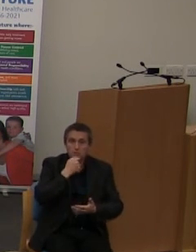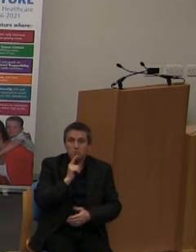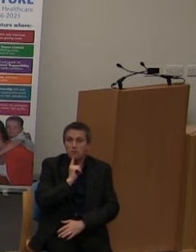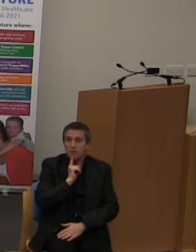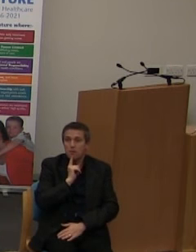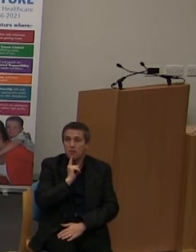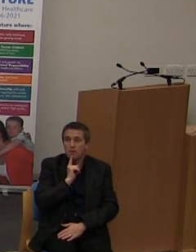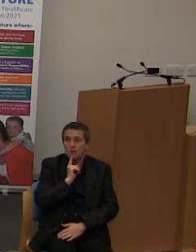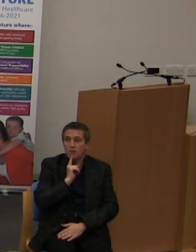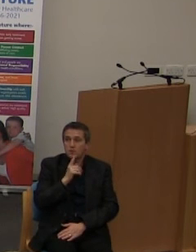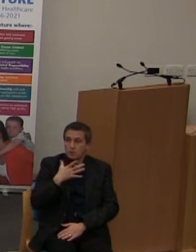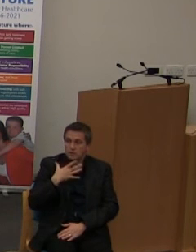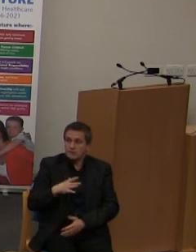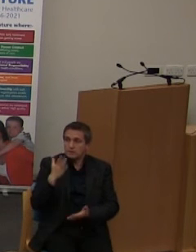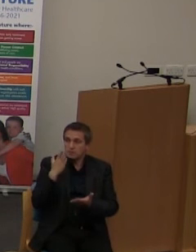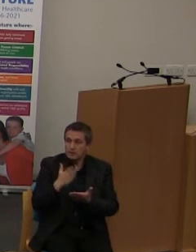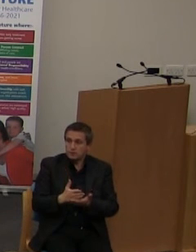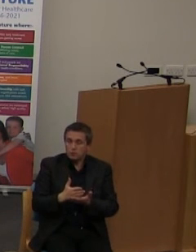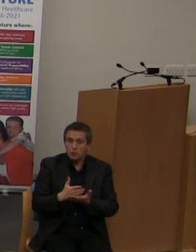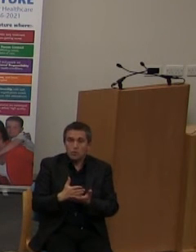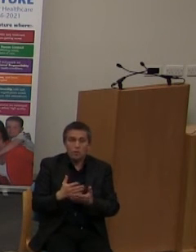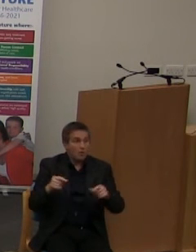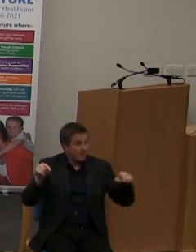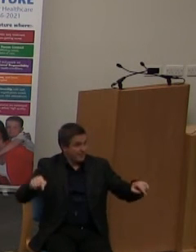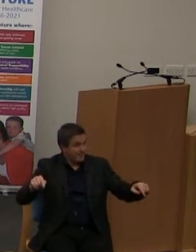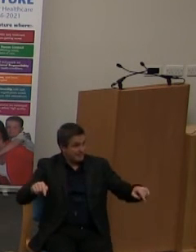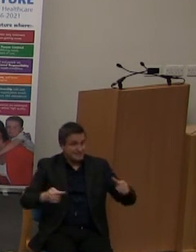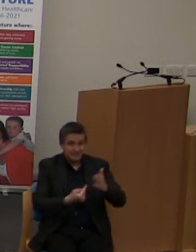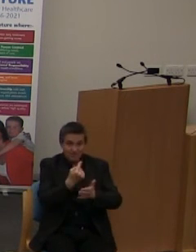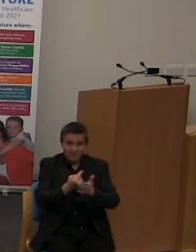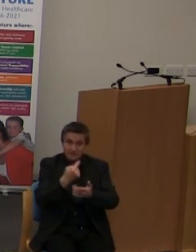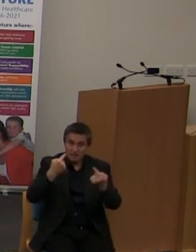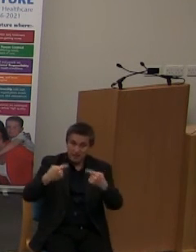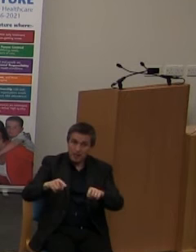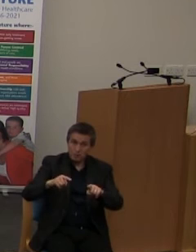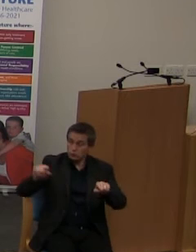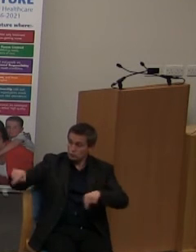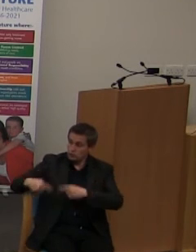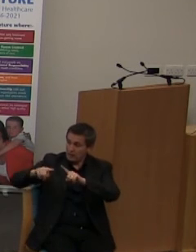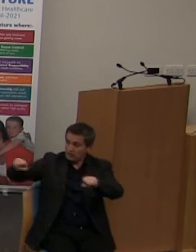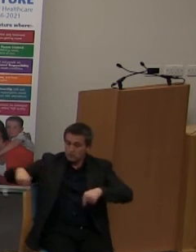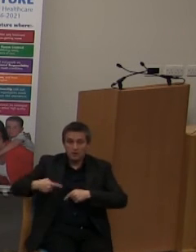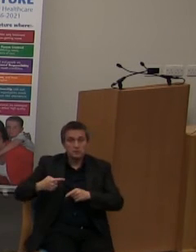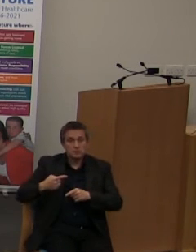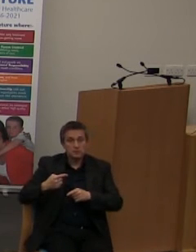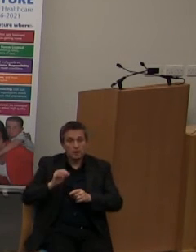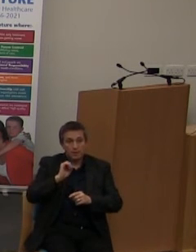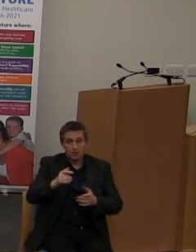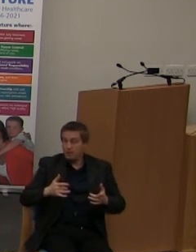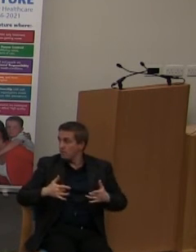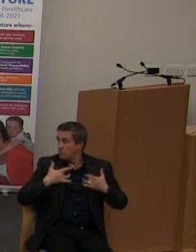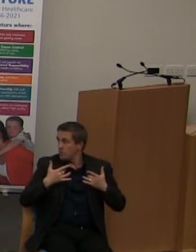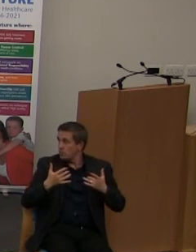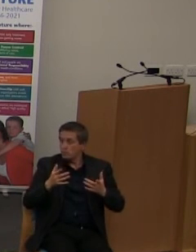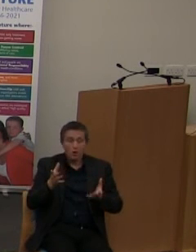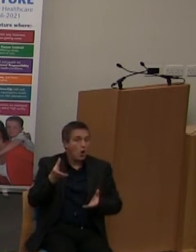So I think it's about making sure, though, that these events like this, though, allow you to challenge us, make sure that your views are heard